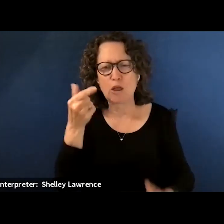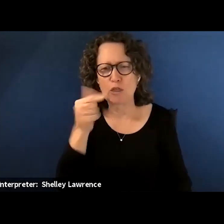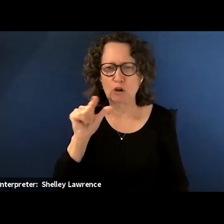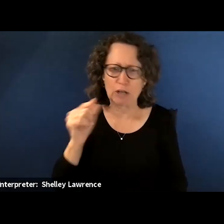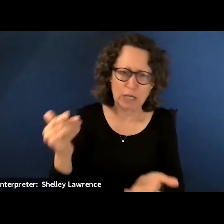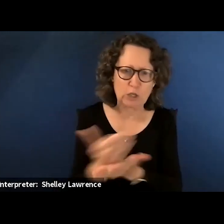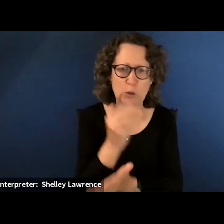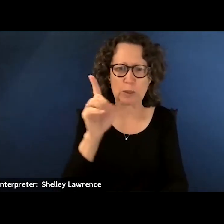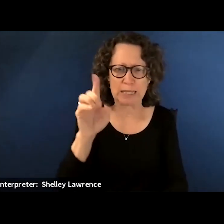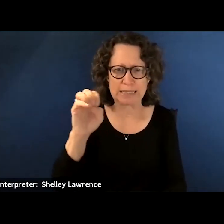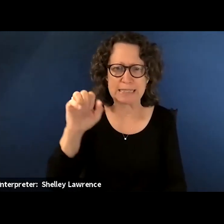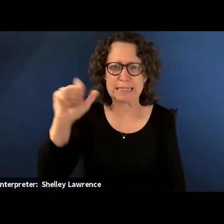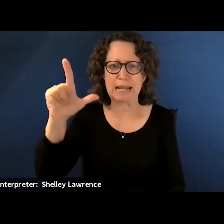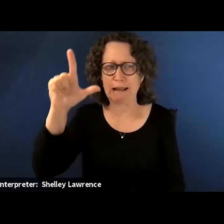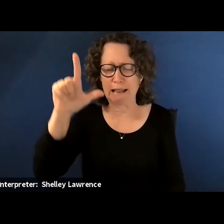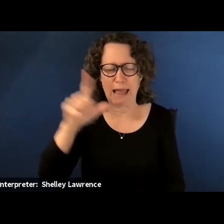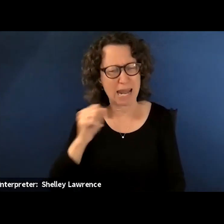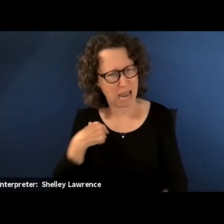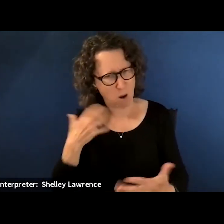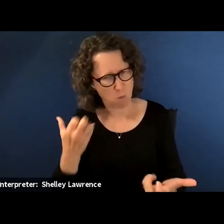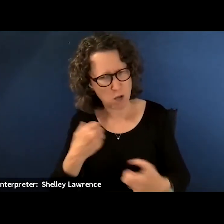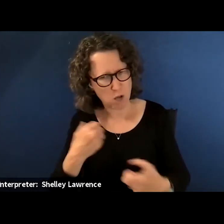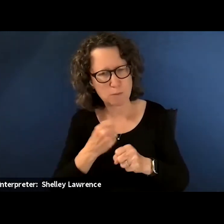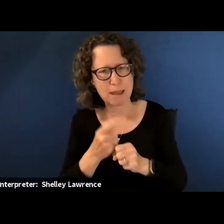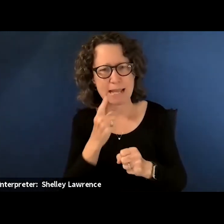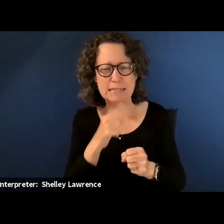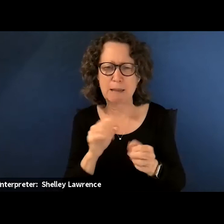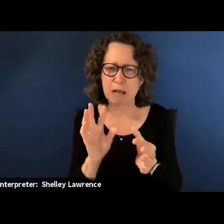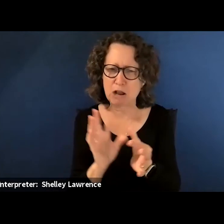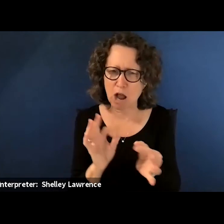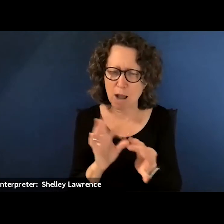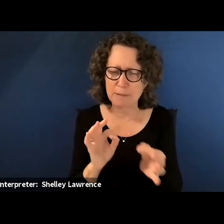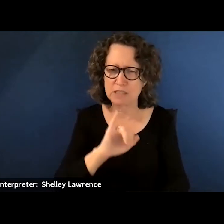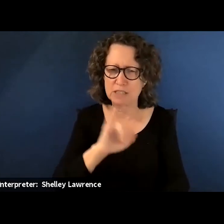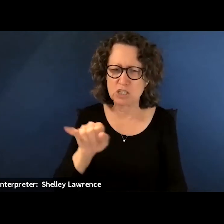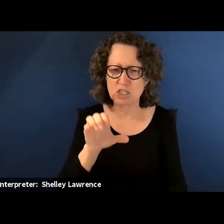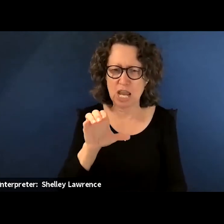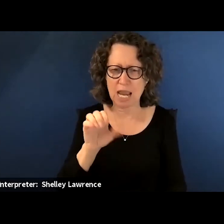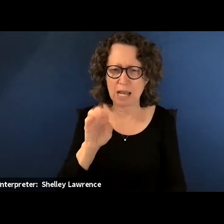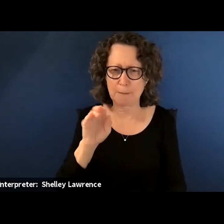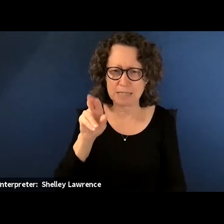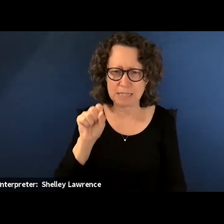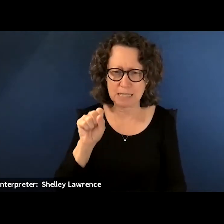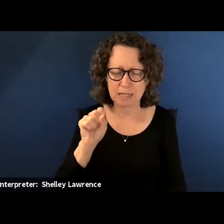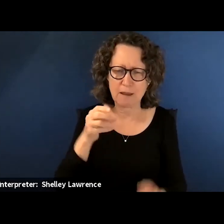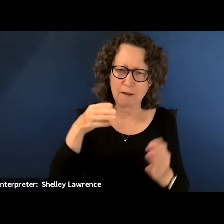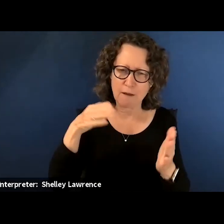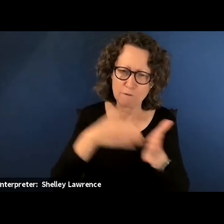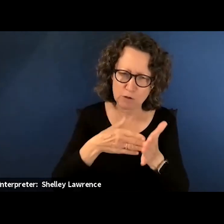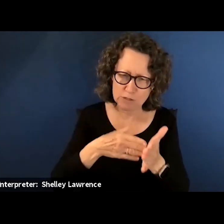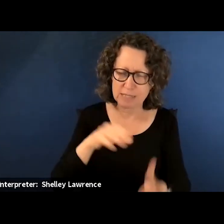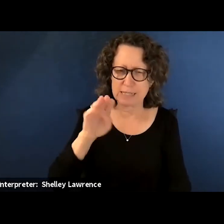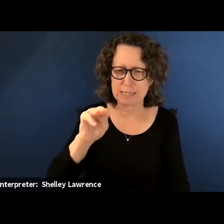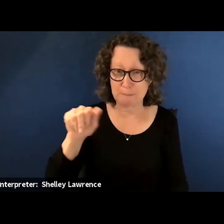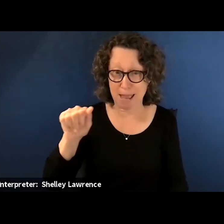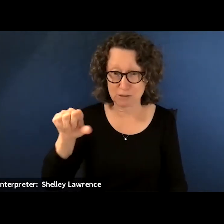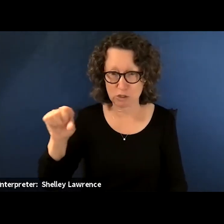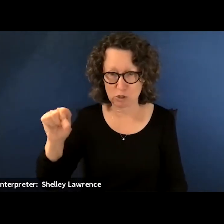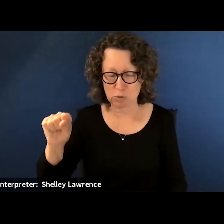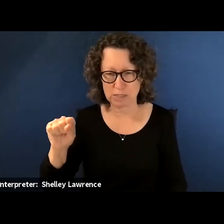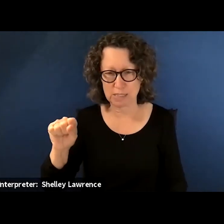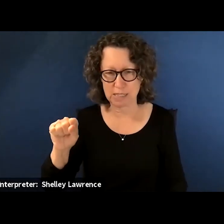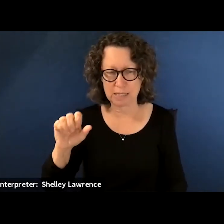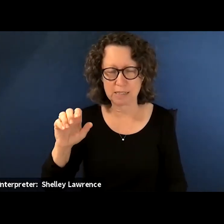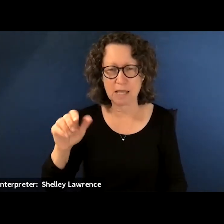Deal. And I wanted to make some loose comments. Jacobson versus Massachusetts, that sole Supreme